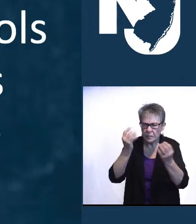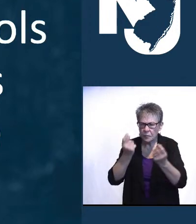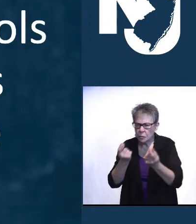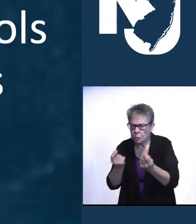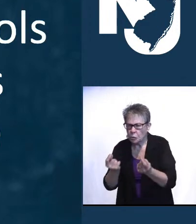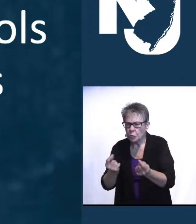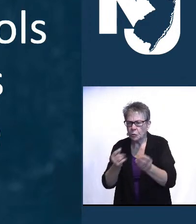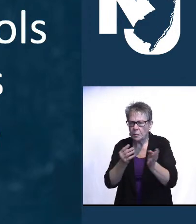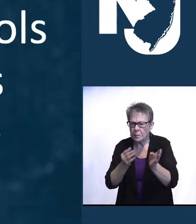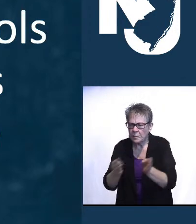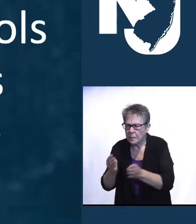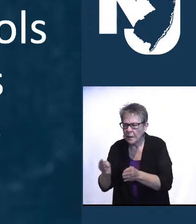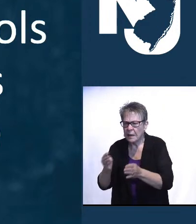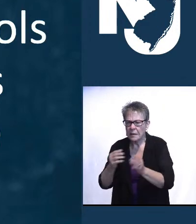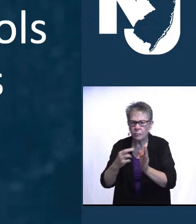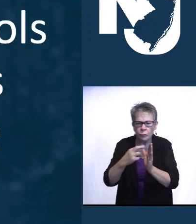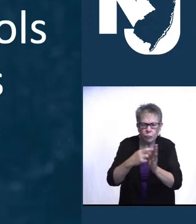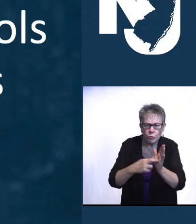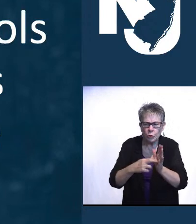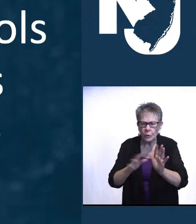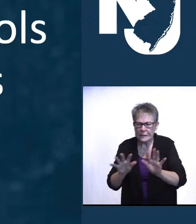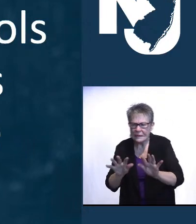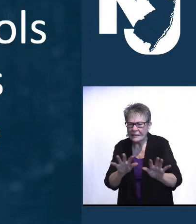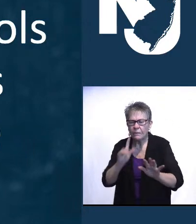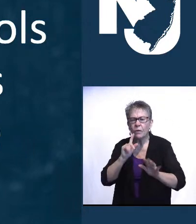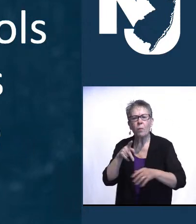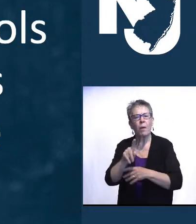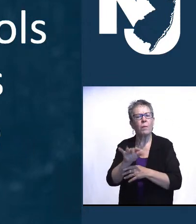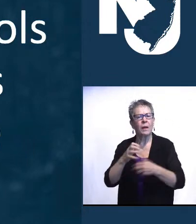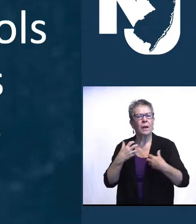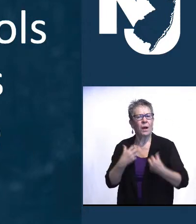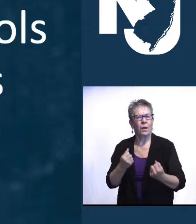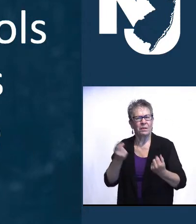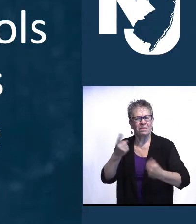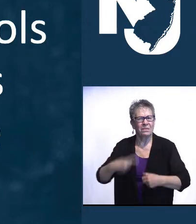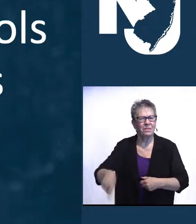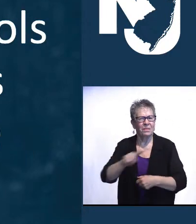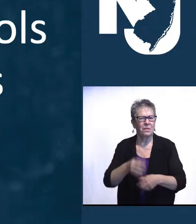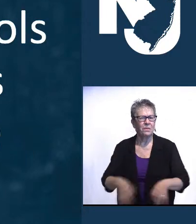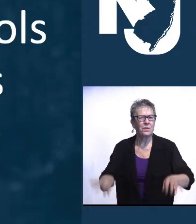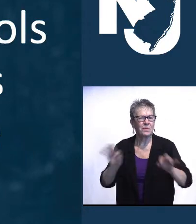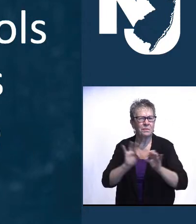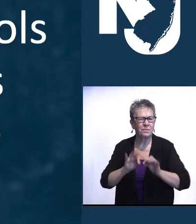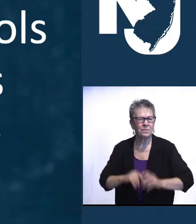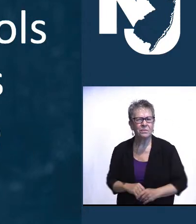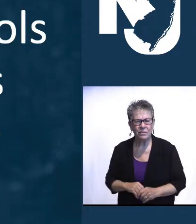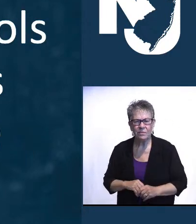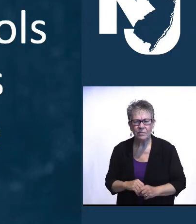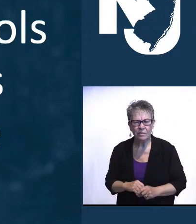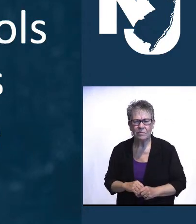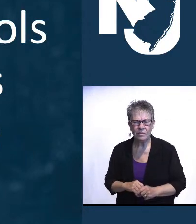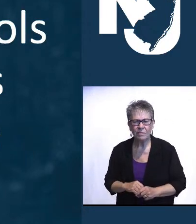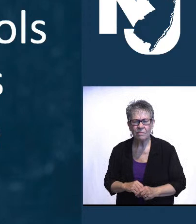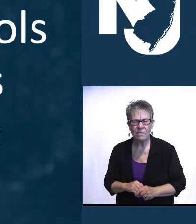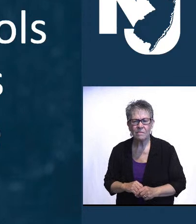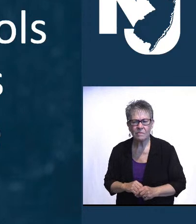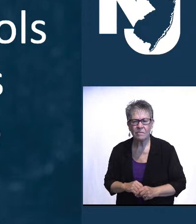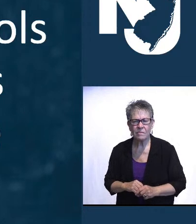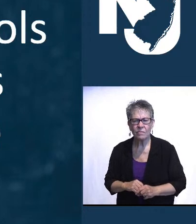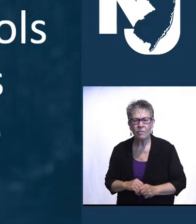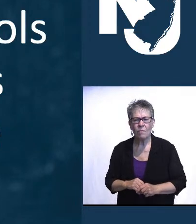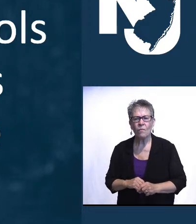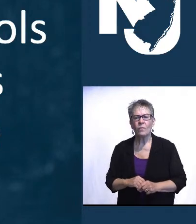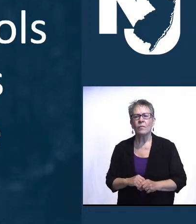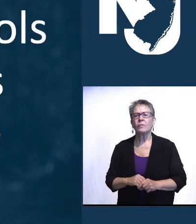safety of our residents, and especially our kids, is not just among them, but it is arguably the most important of them. So